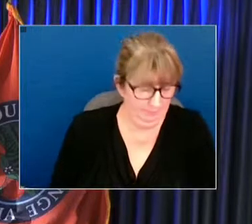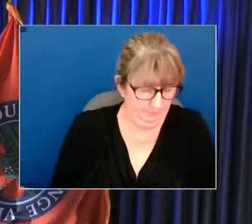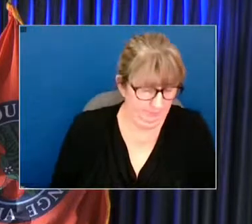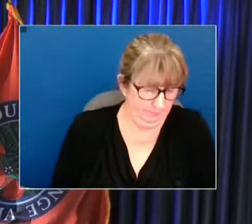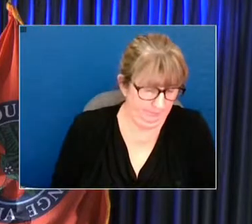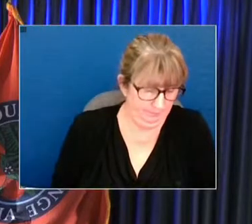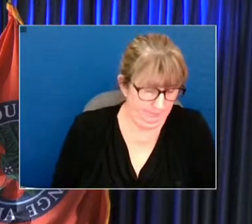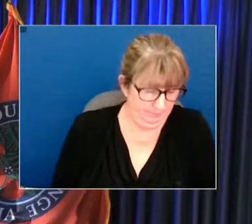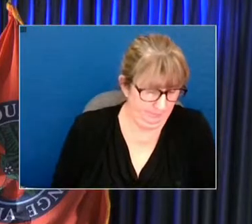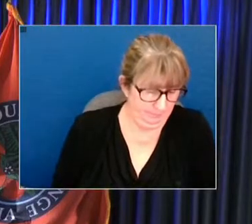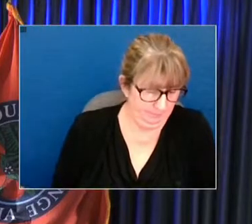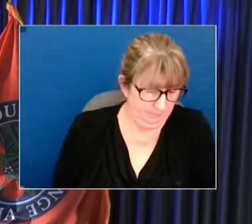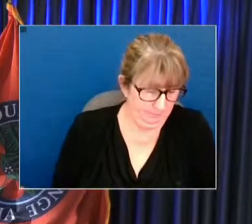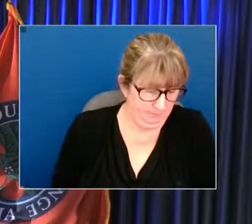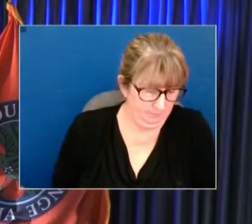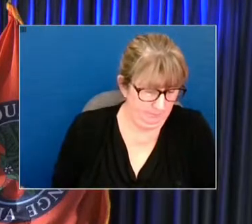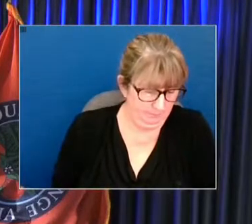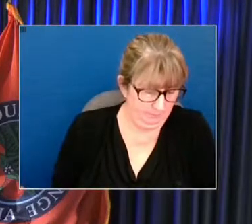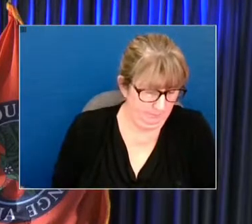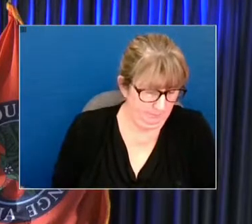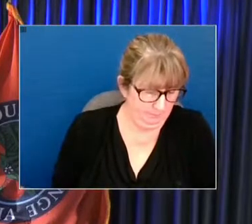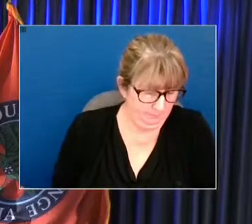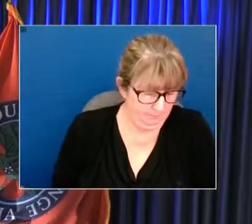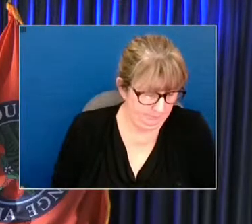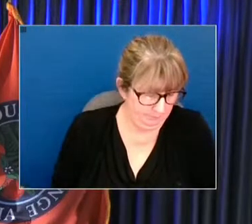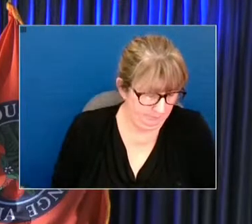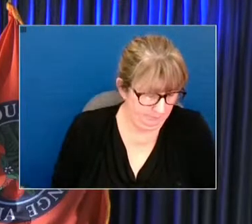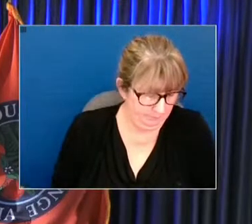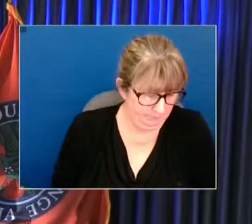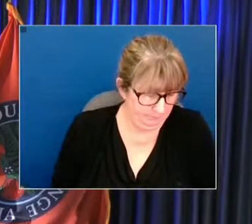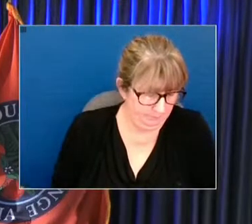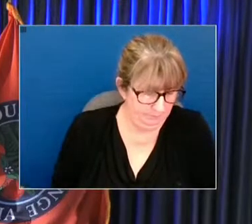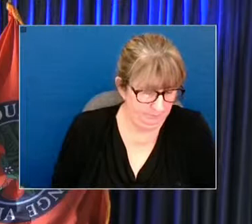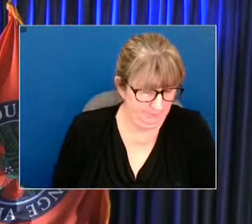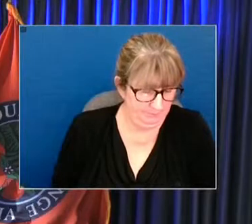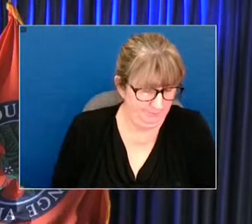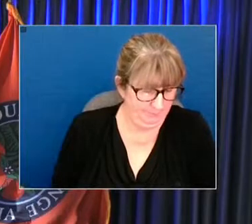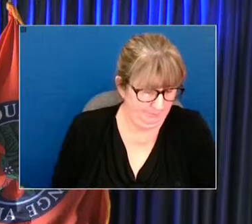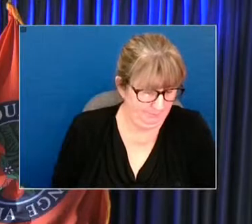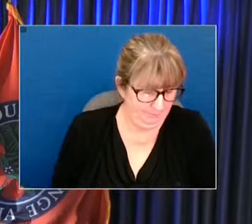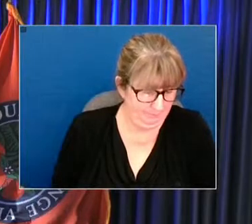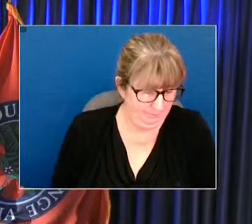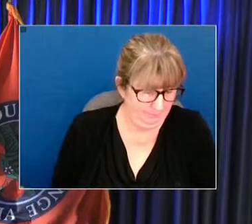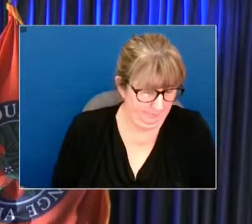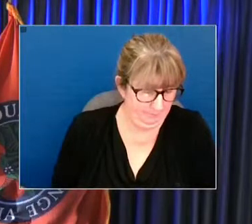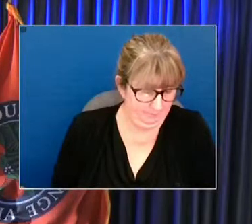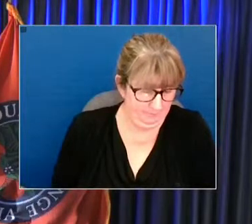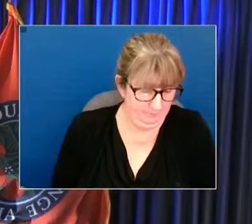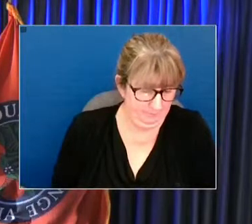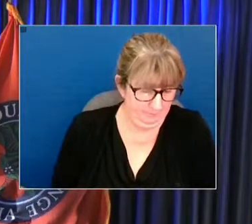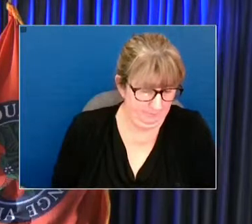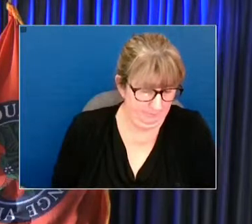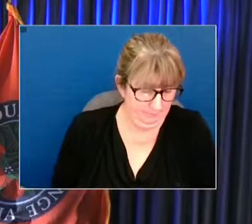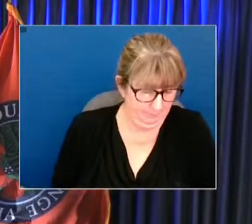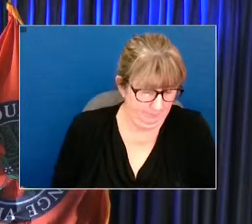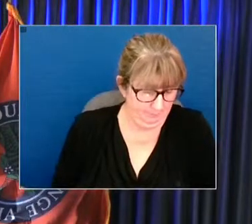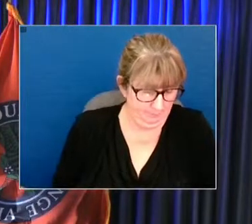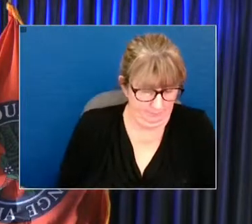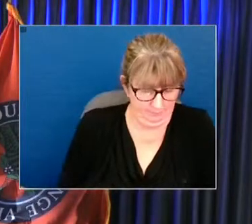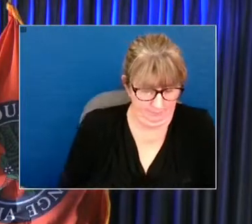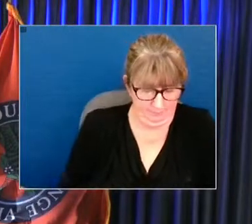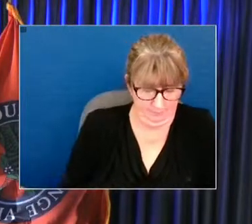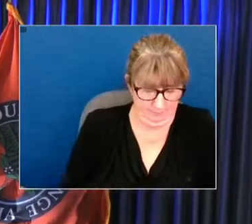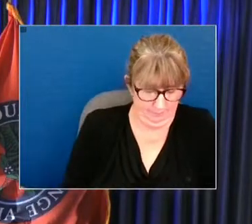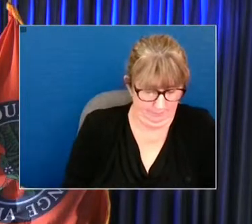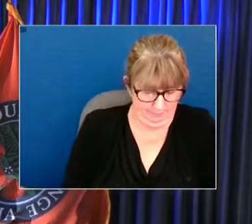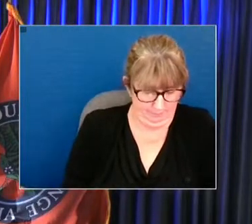No, I don't want it. I don't want the, I don't know. I can bring a steamer on Monday. No, we can't have it like